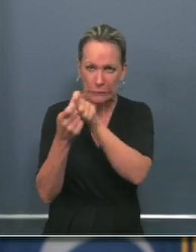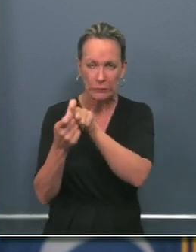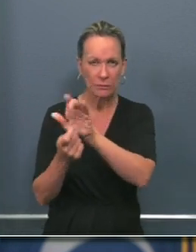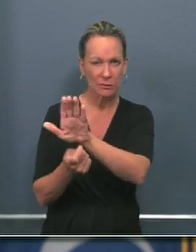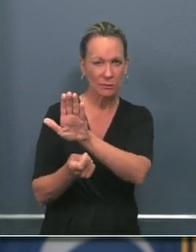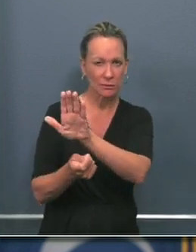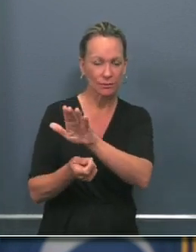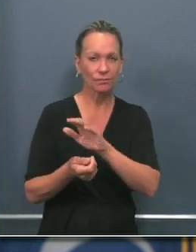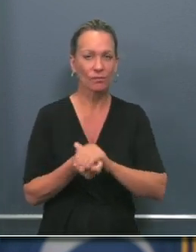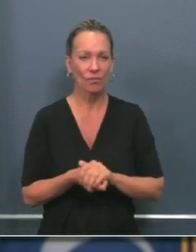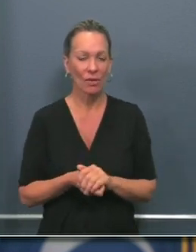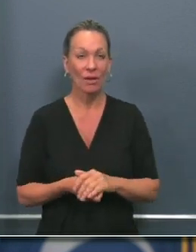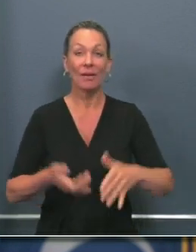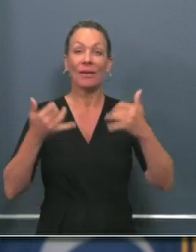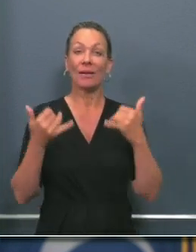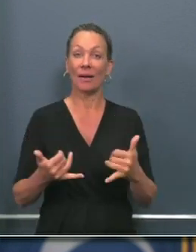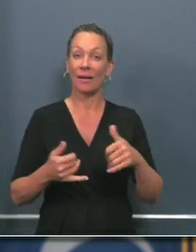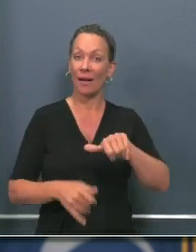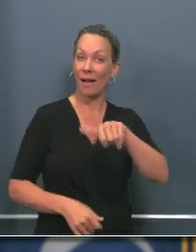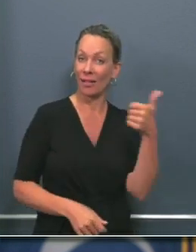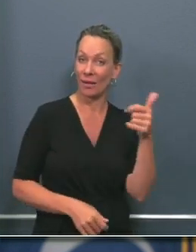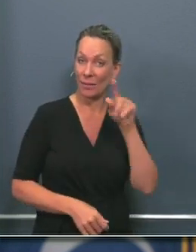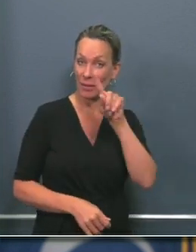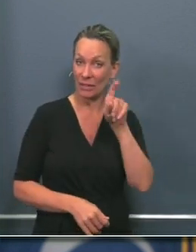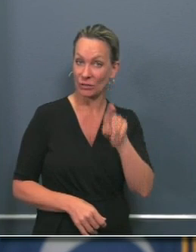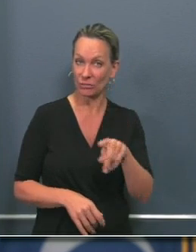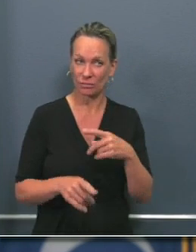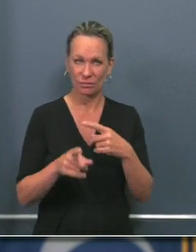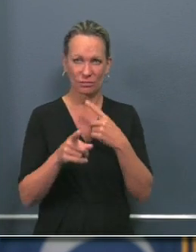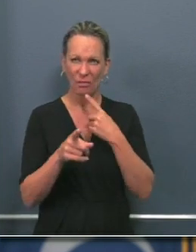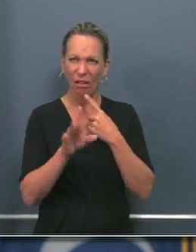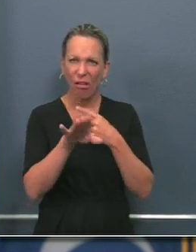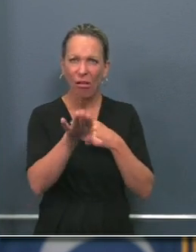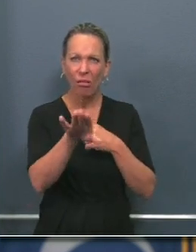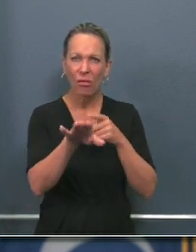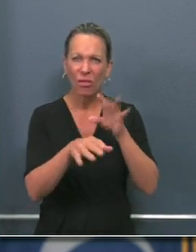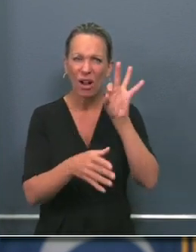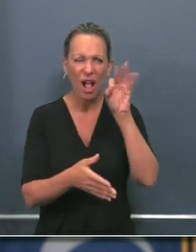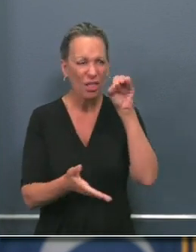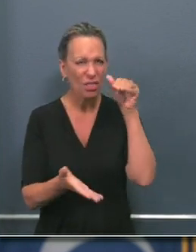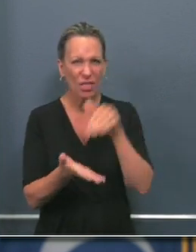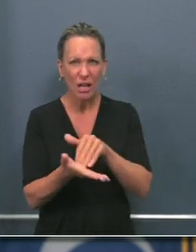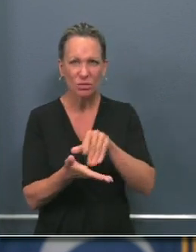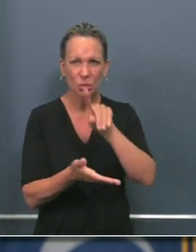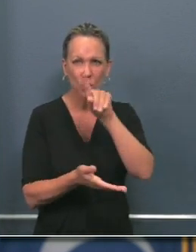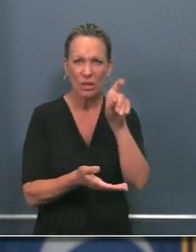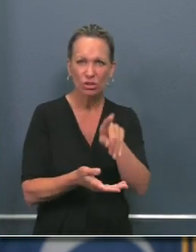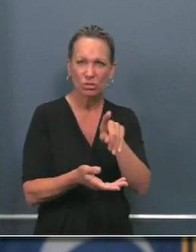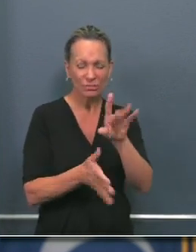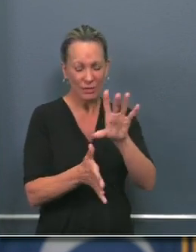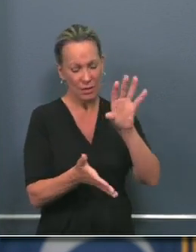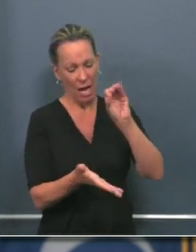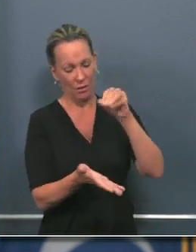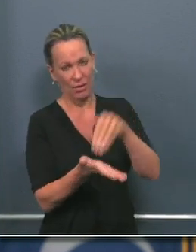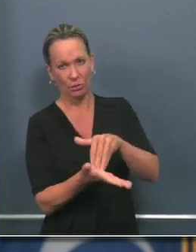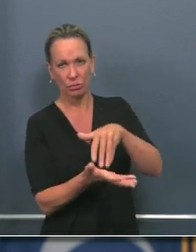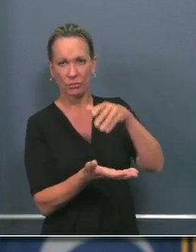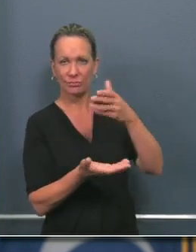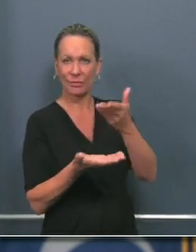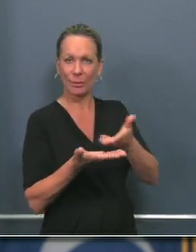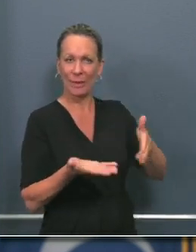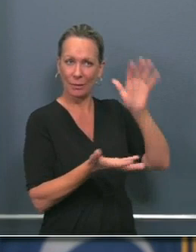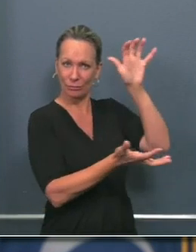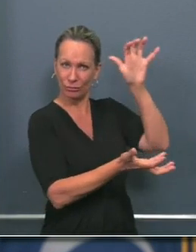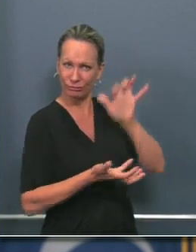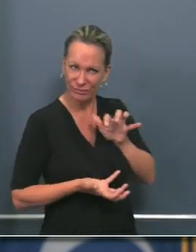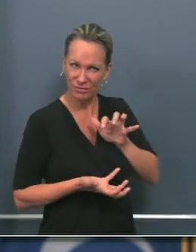week and more after that. Are we still receiving test materials and other resources, PPE, from the federal government? What are those and how